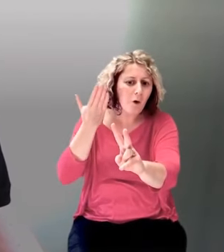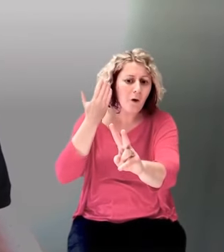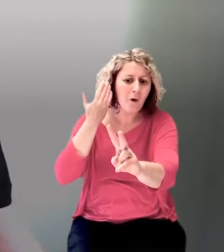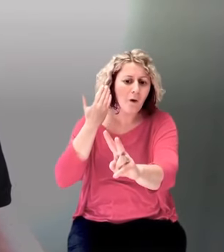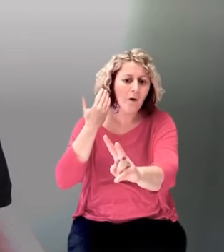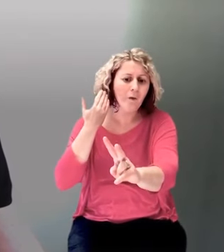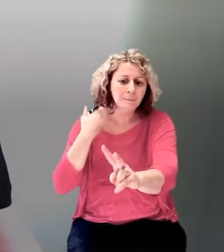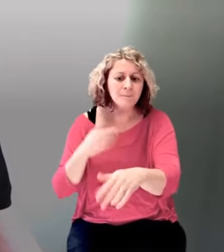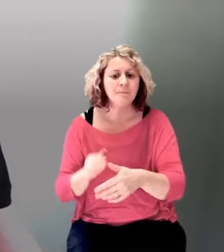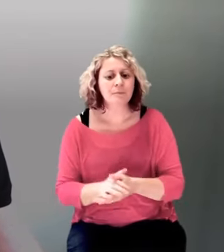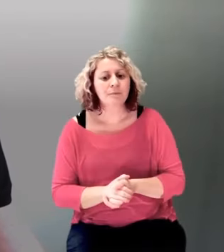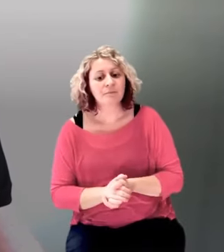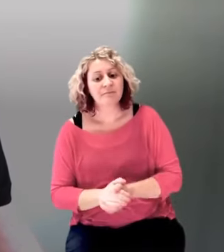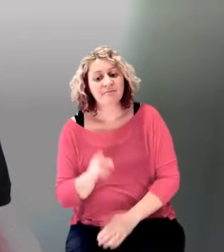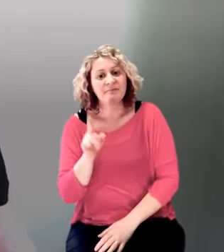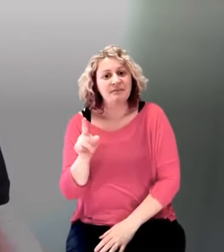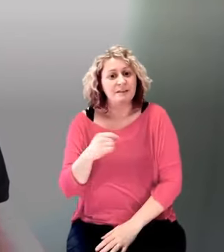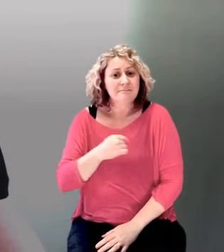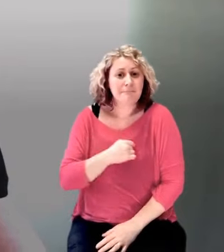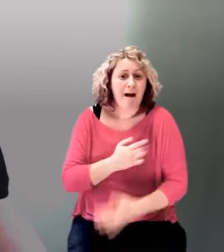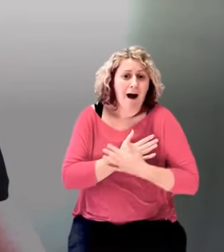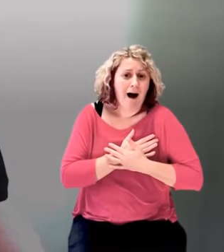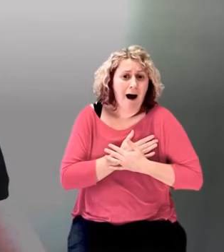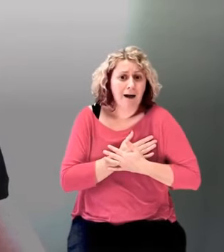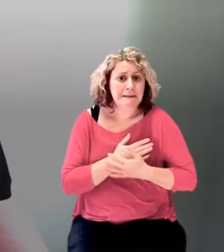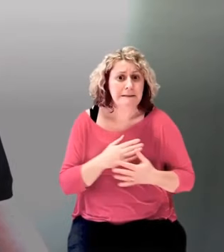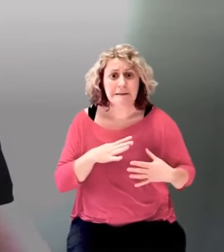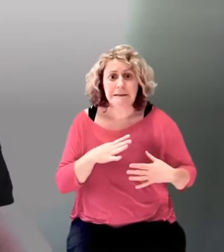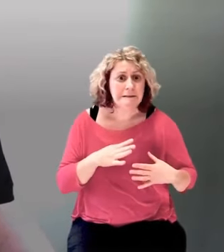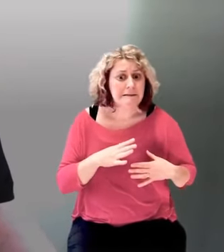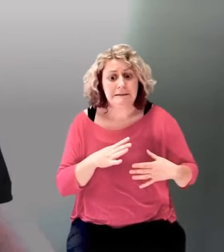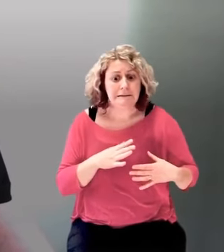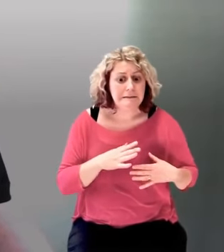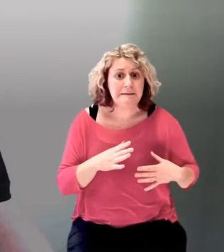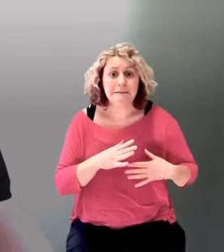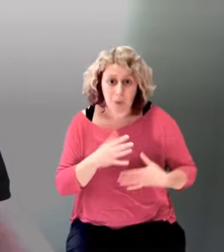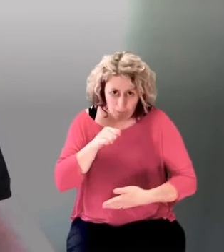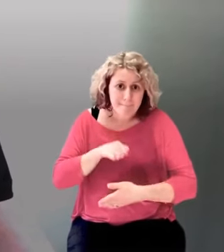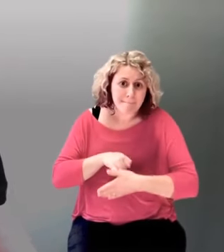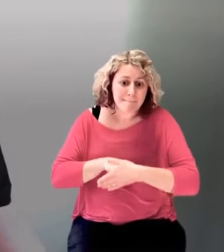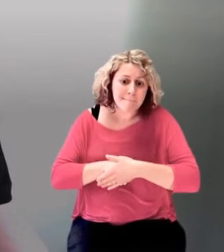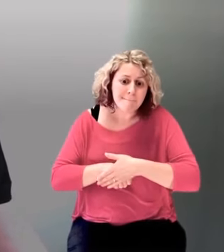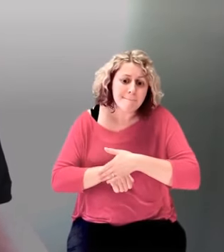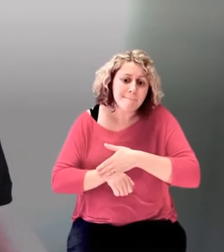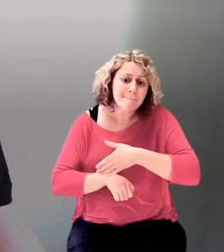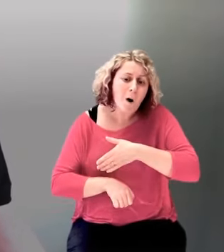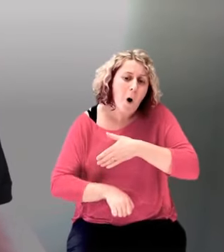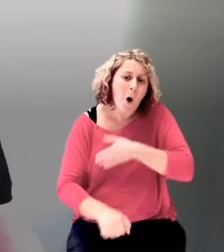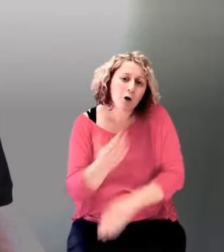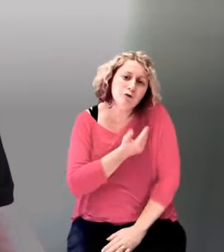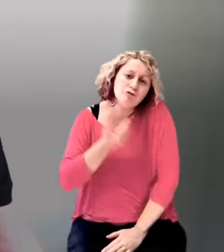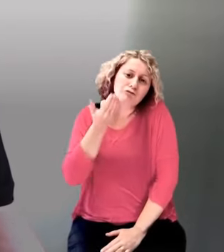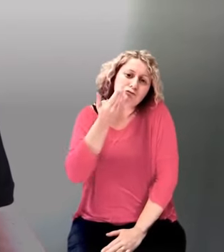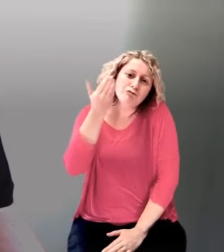unseen before. This restless heart was